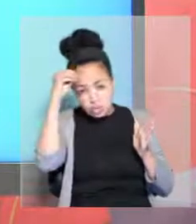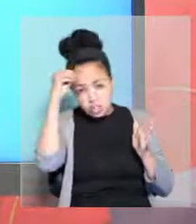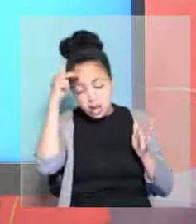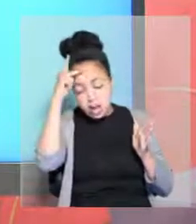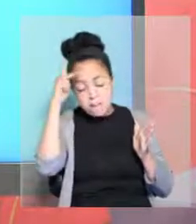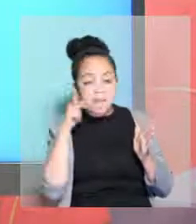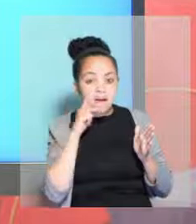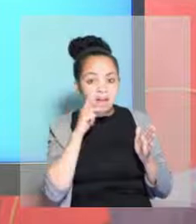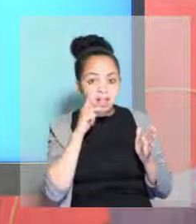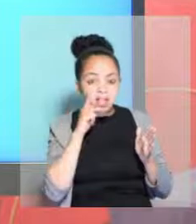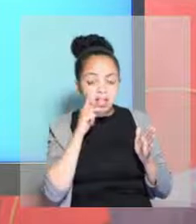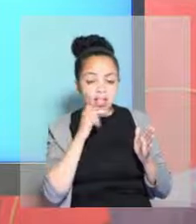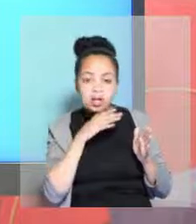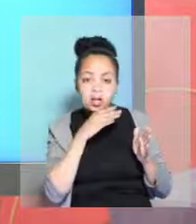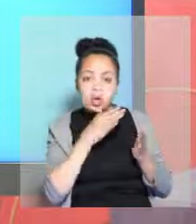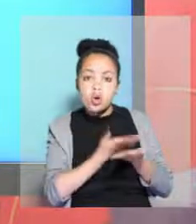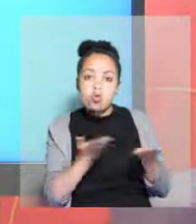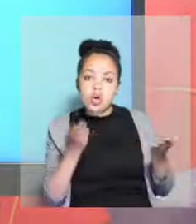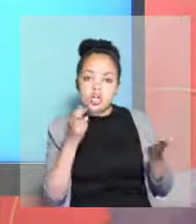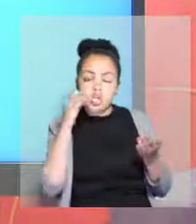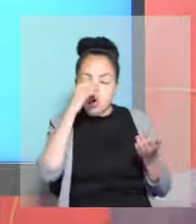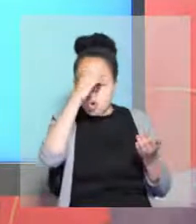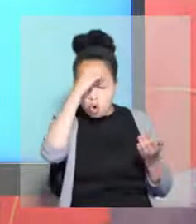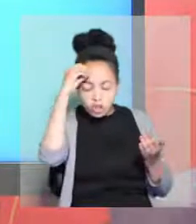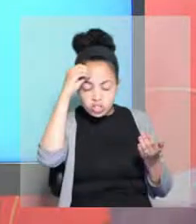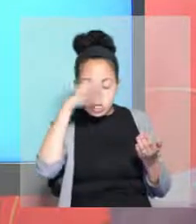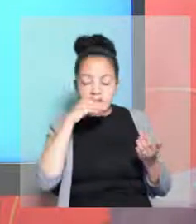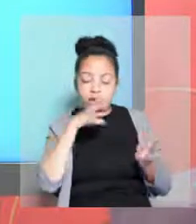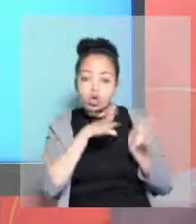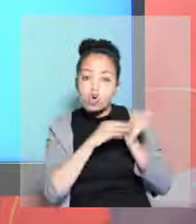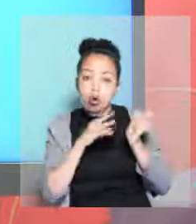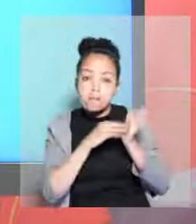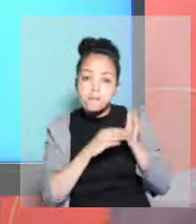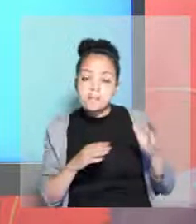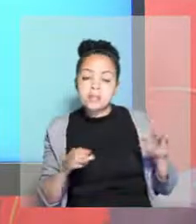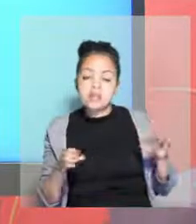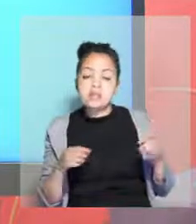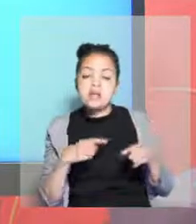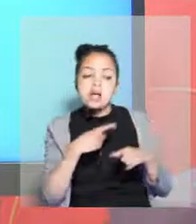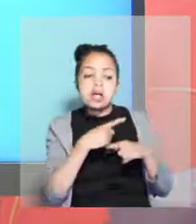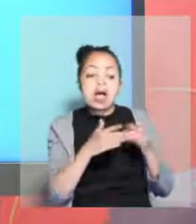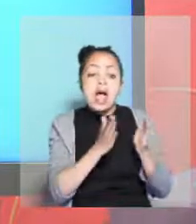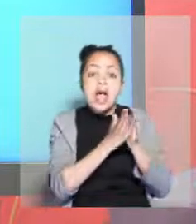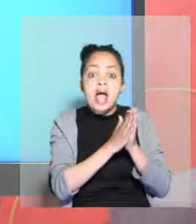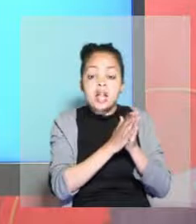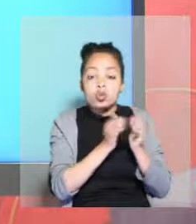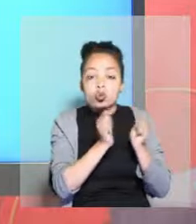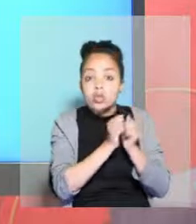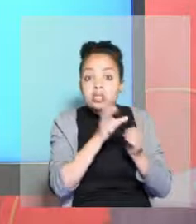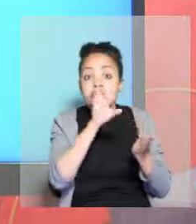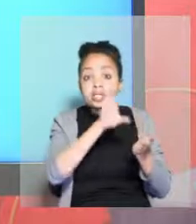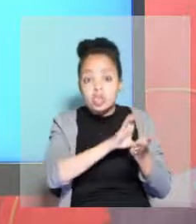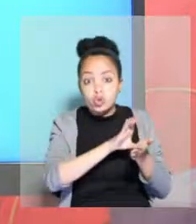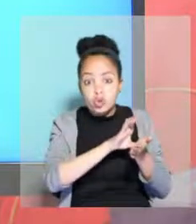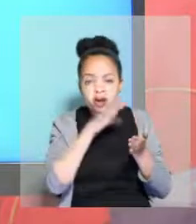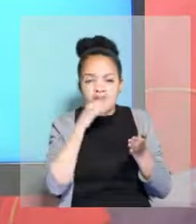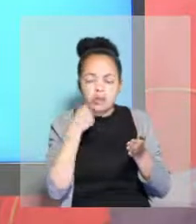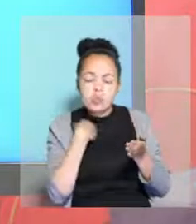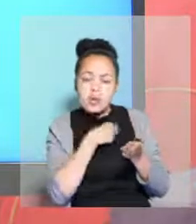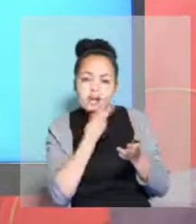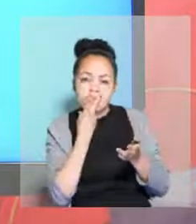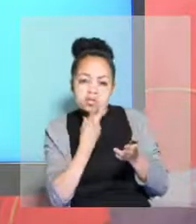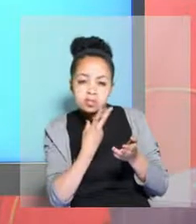parental chromosome, where the original and the copy can be held together by centromere. And again, we have